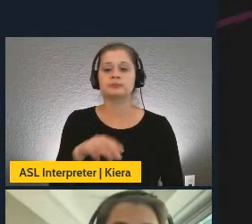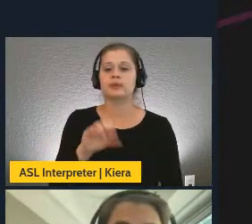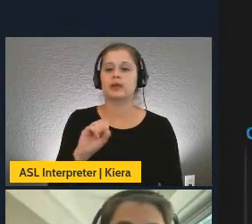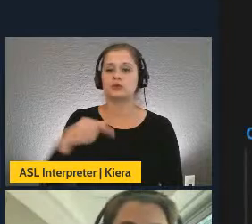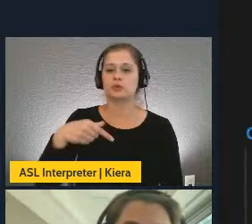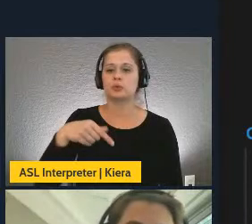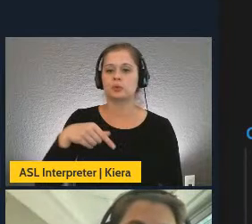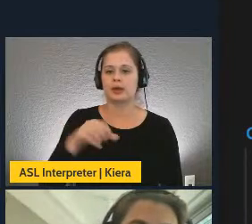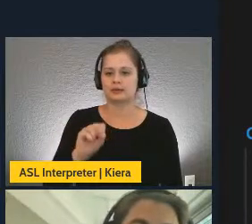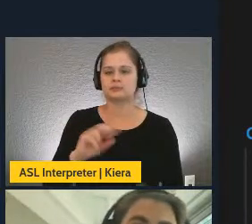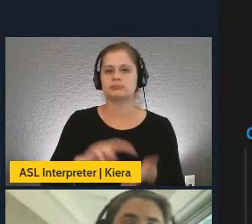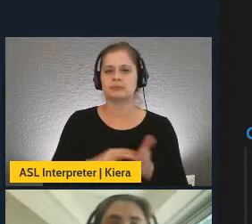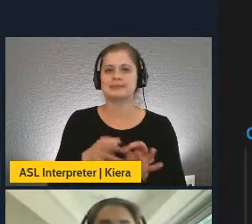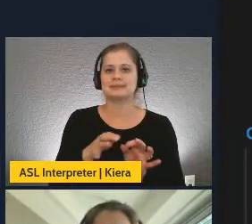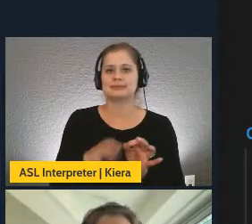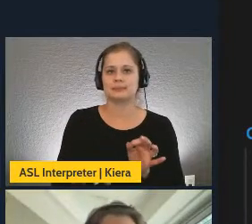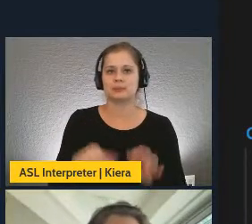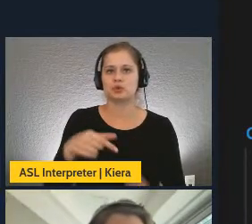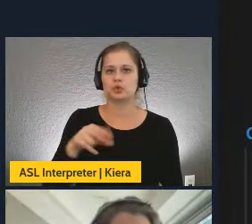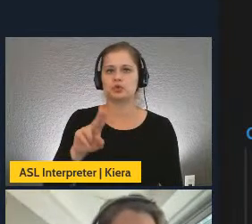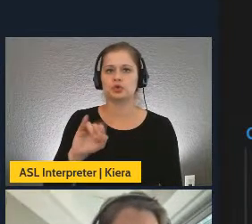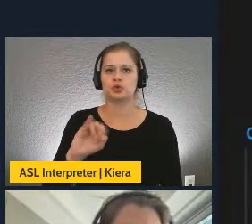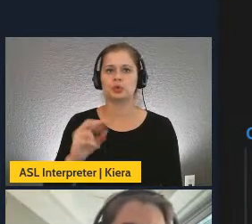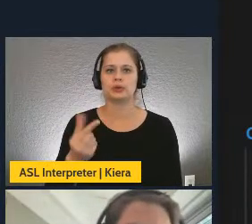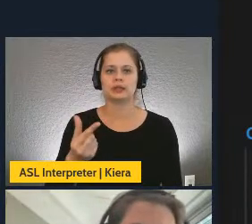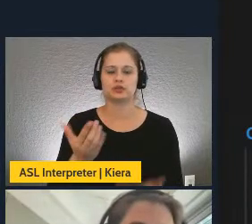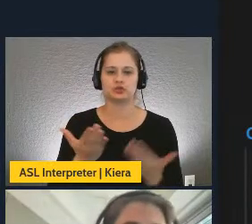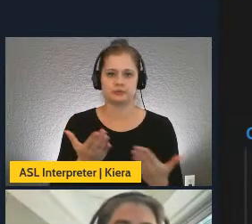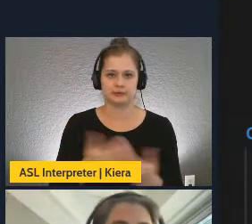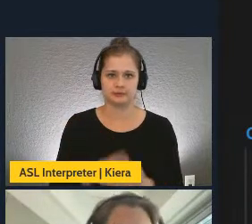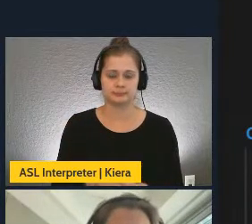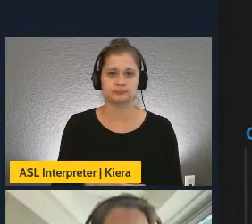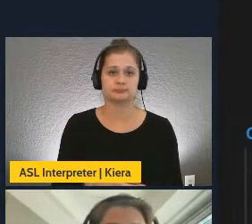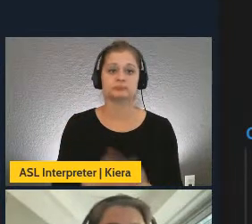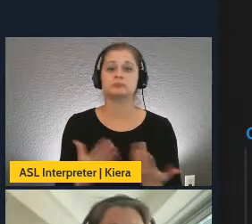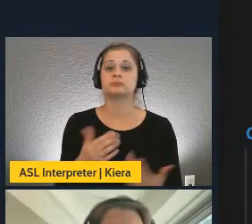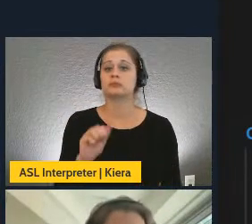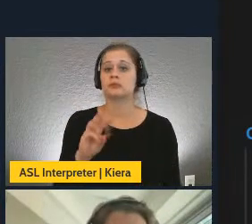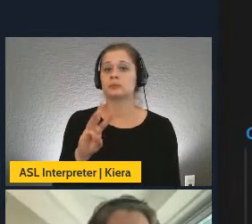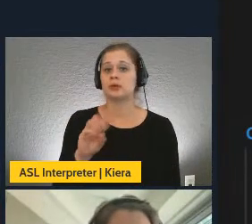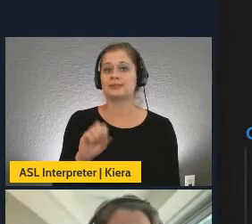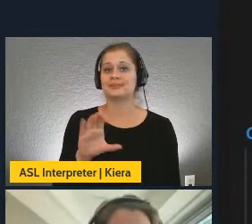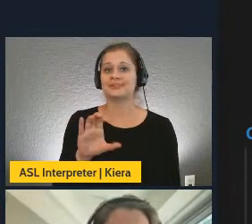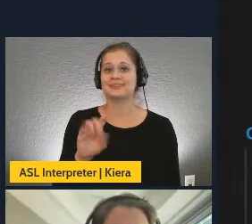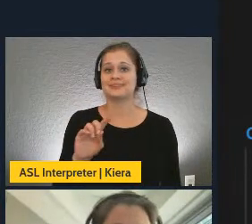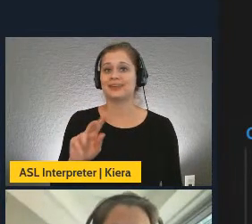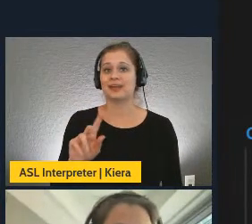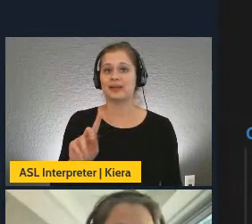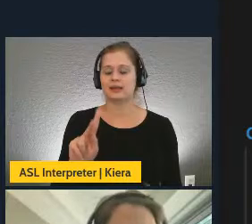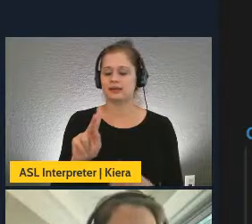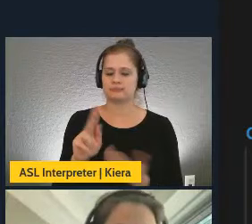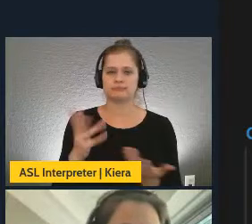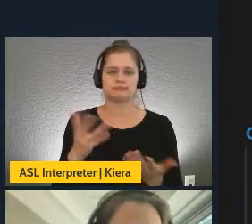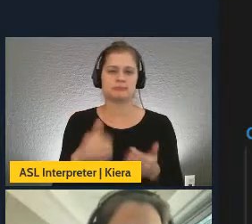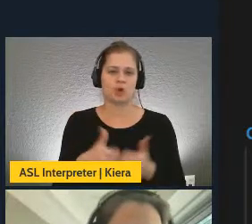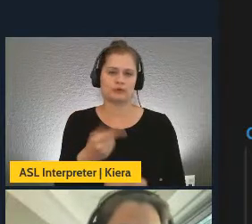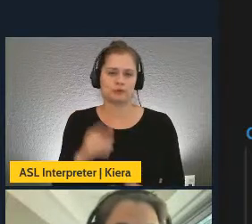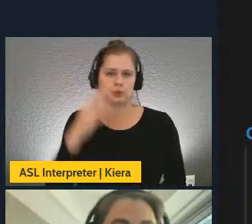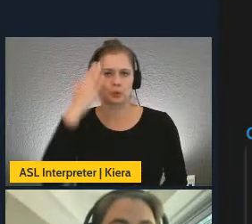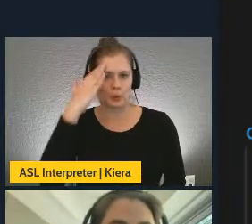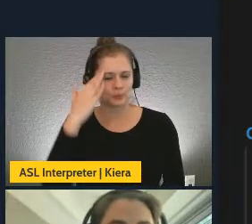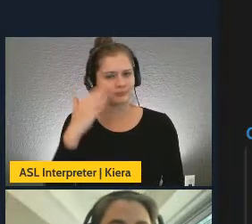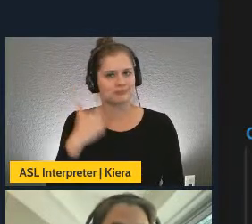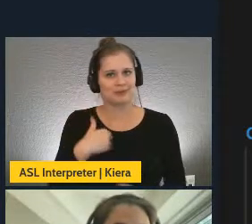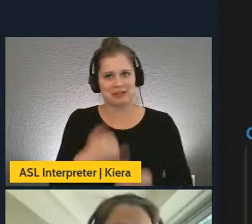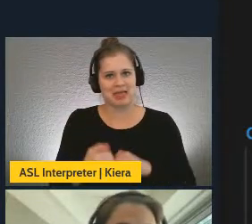service. So what is AWS CDK? Basically, I'm sure most of you know this, considering I'm the last talk of the